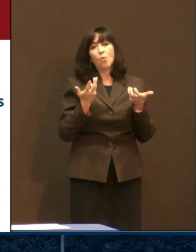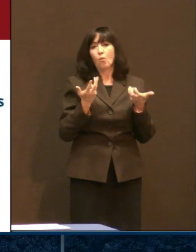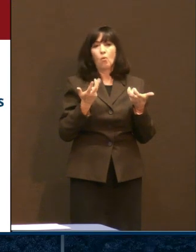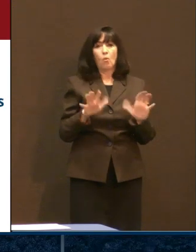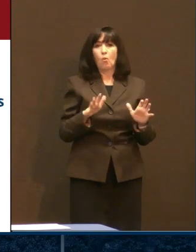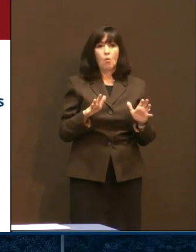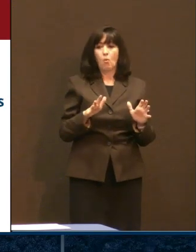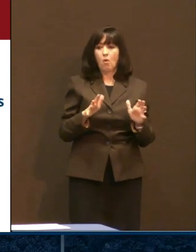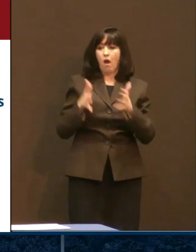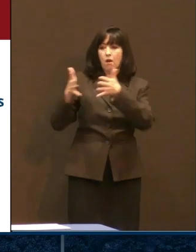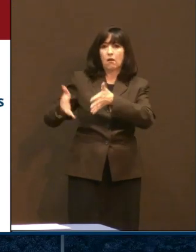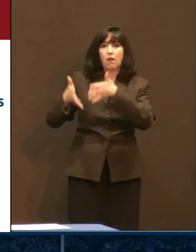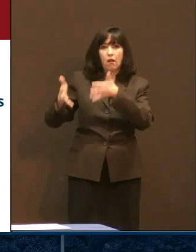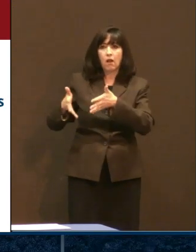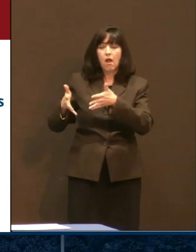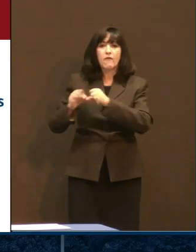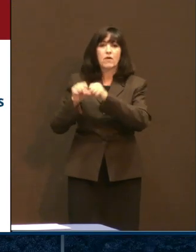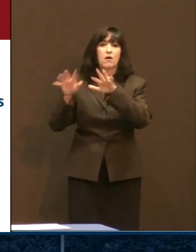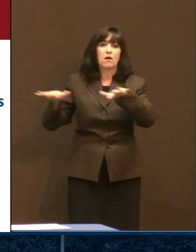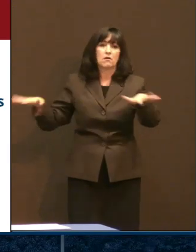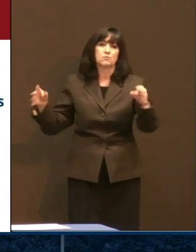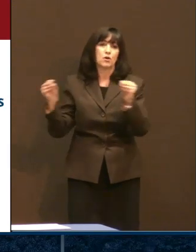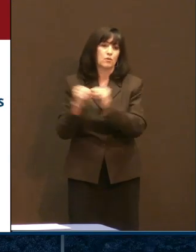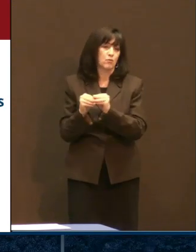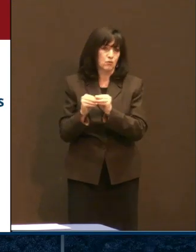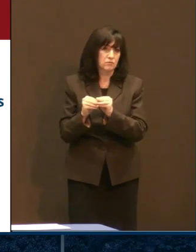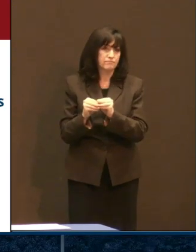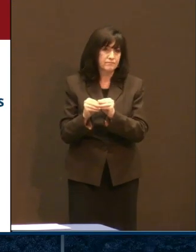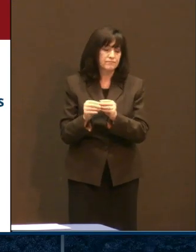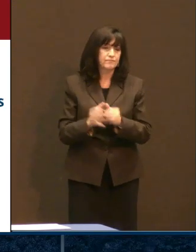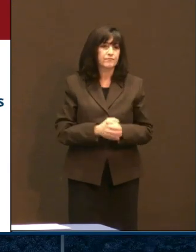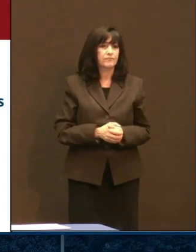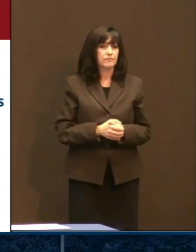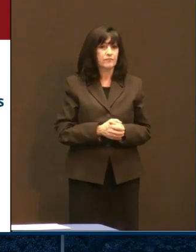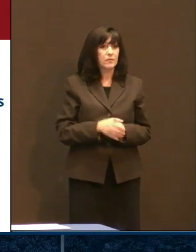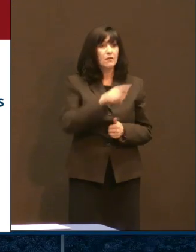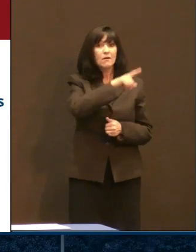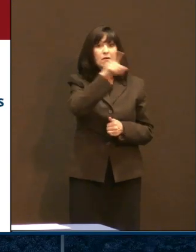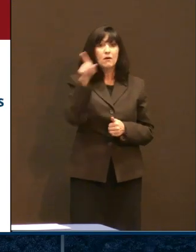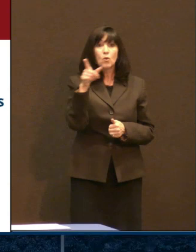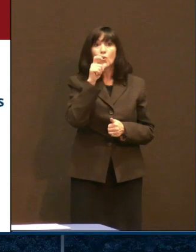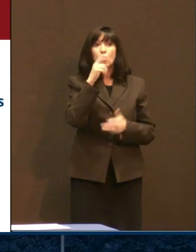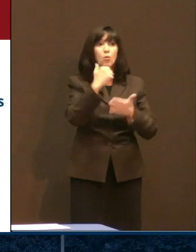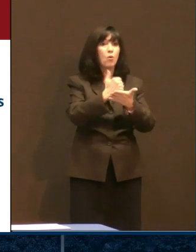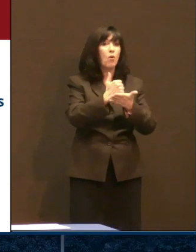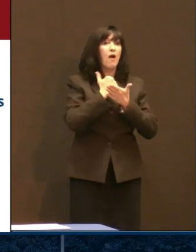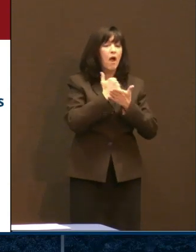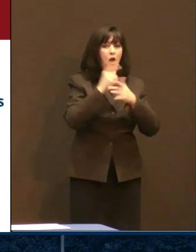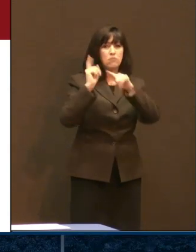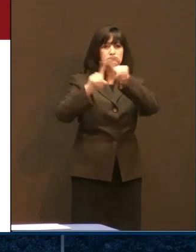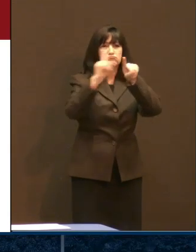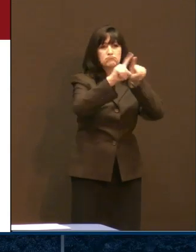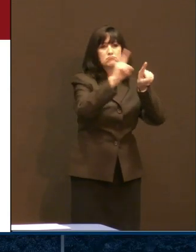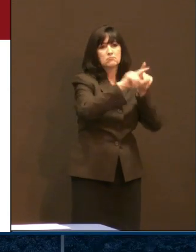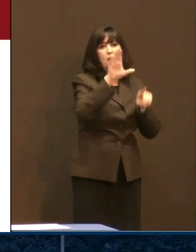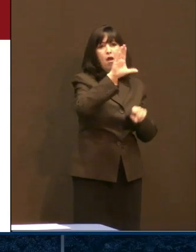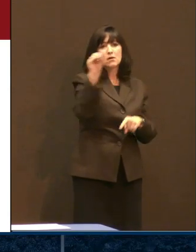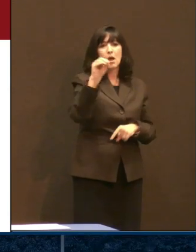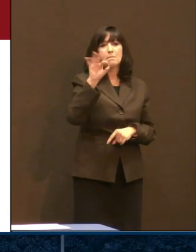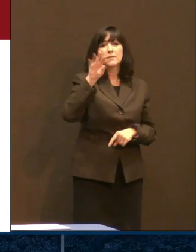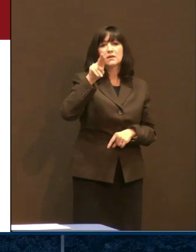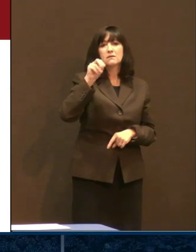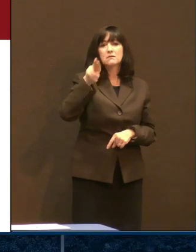them to a safe area. So again, we couldn't do that without the nonprofits across the state. Dr.